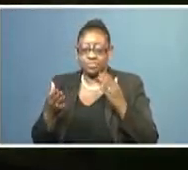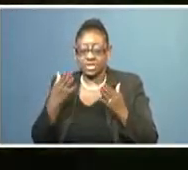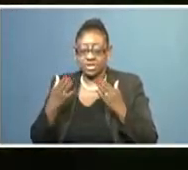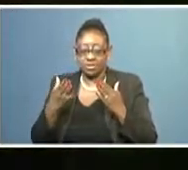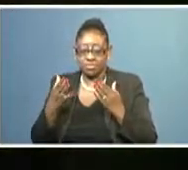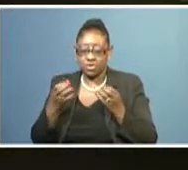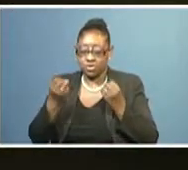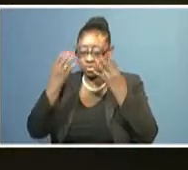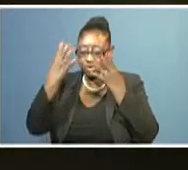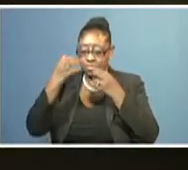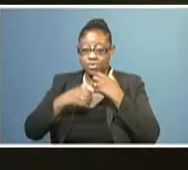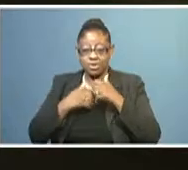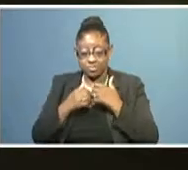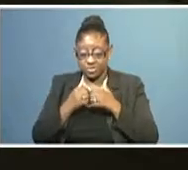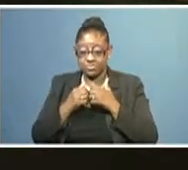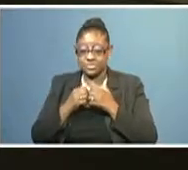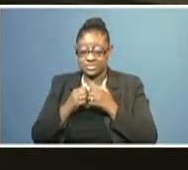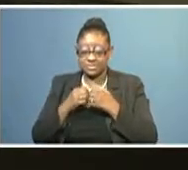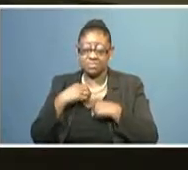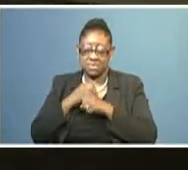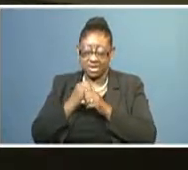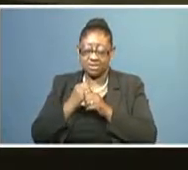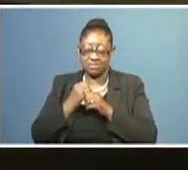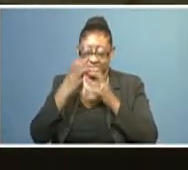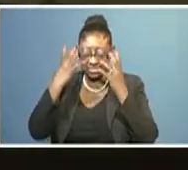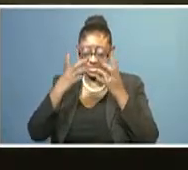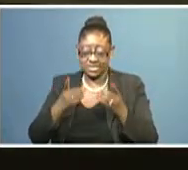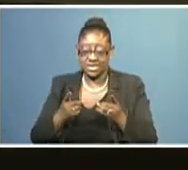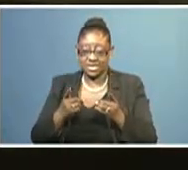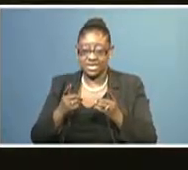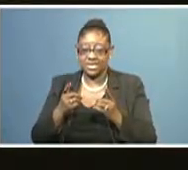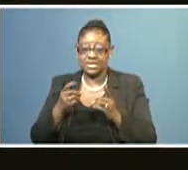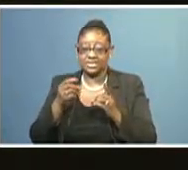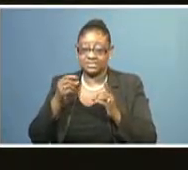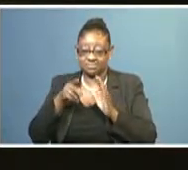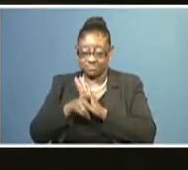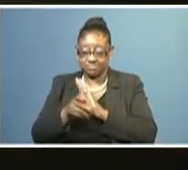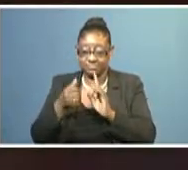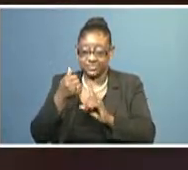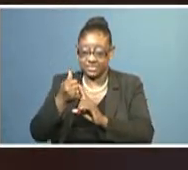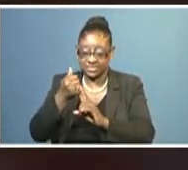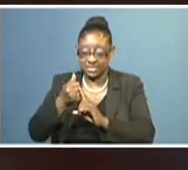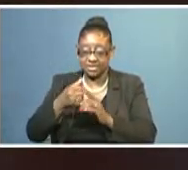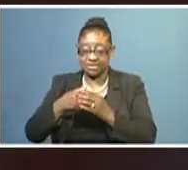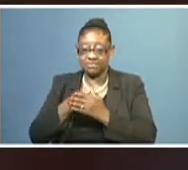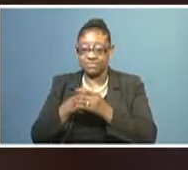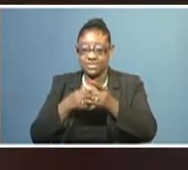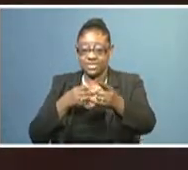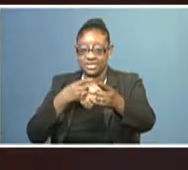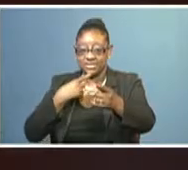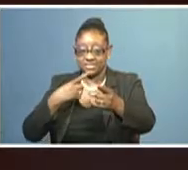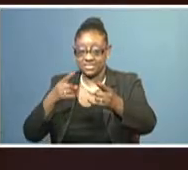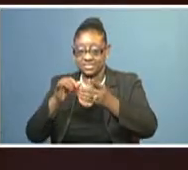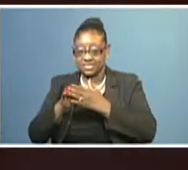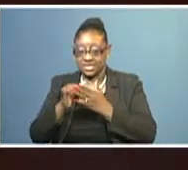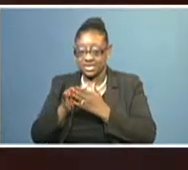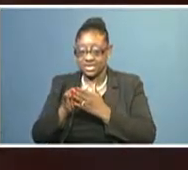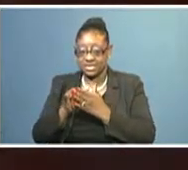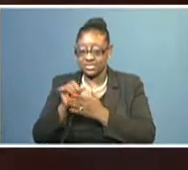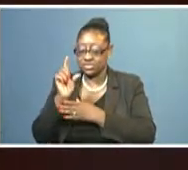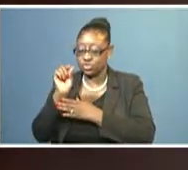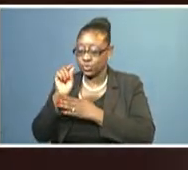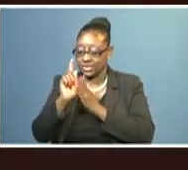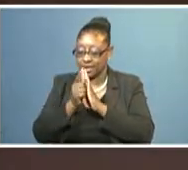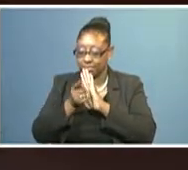her over the edge. Sadly, Carissa's story is one that is well known. Moved to tears, she spent 20